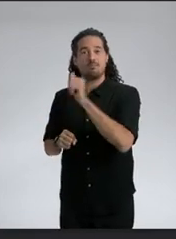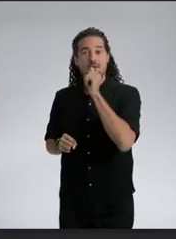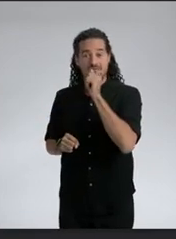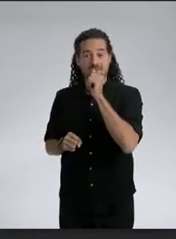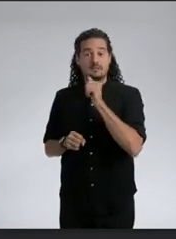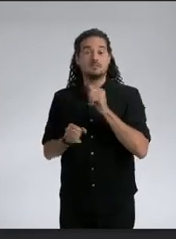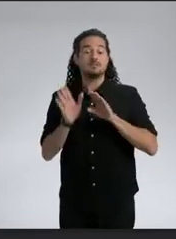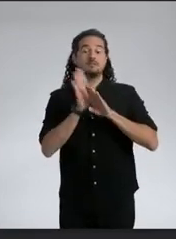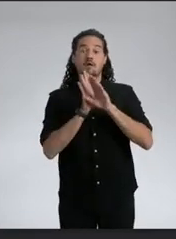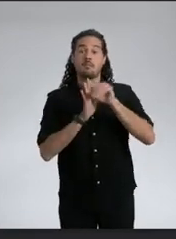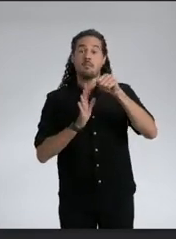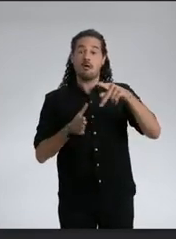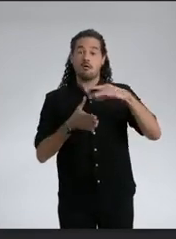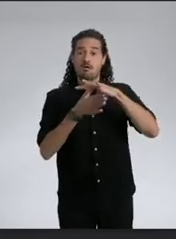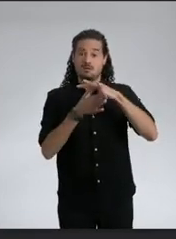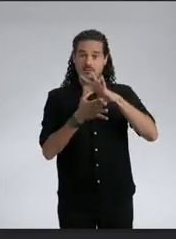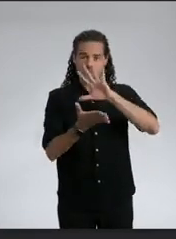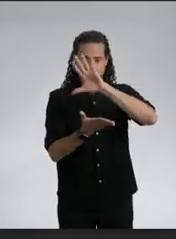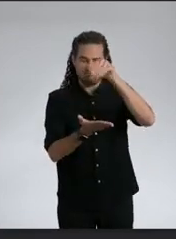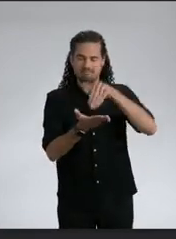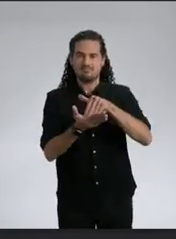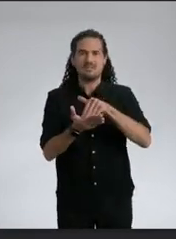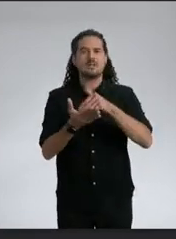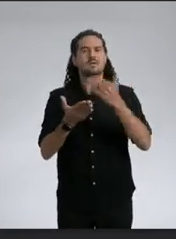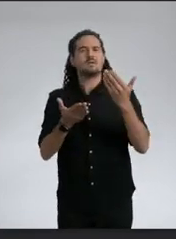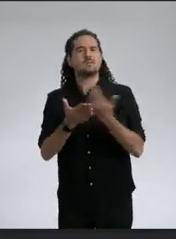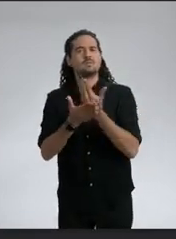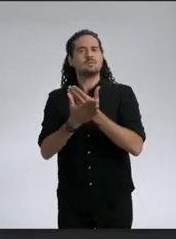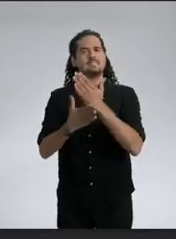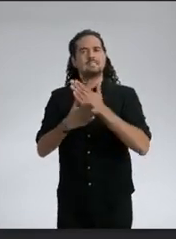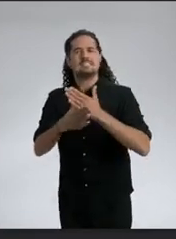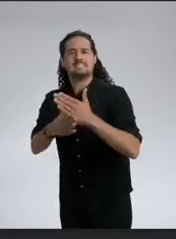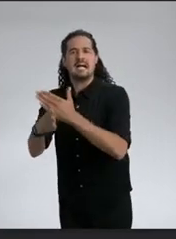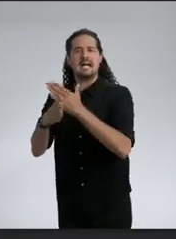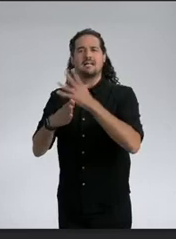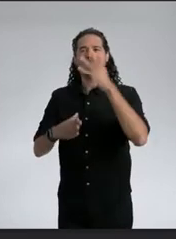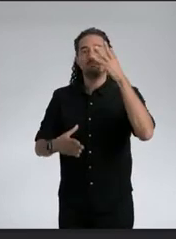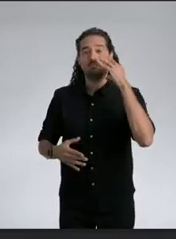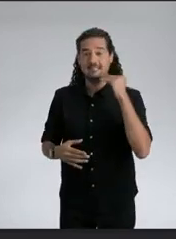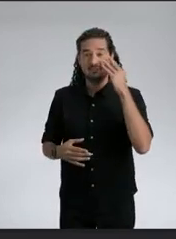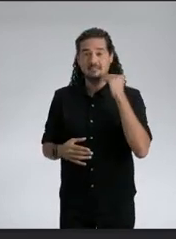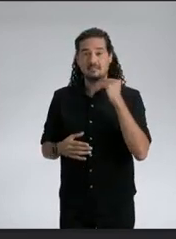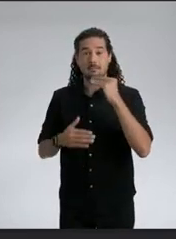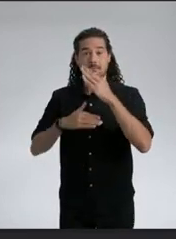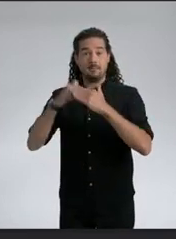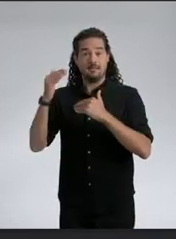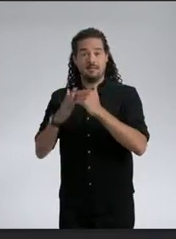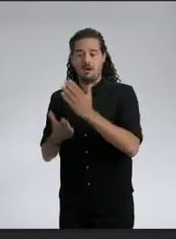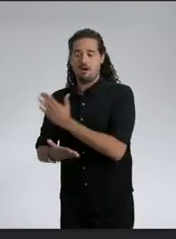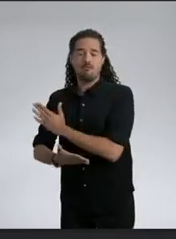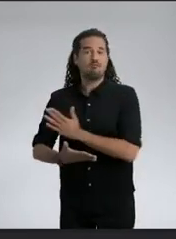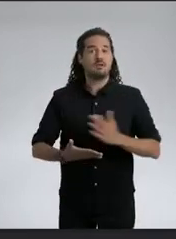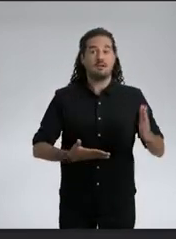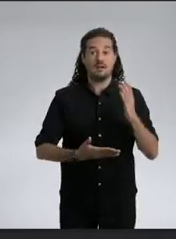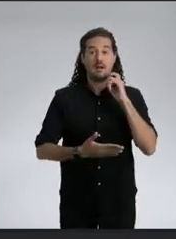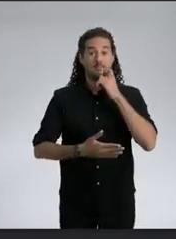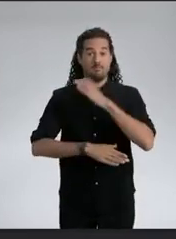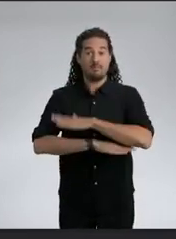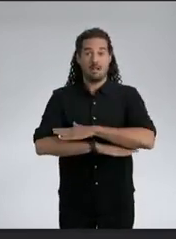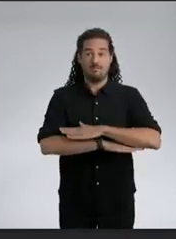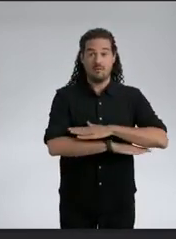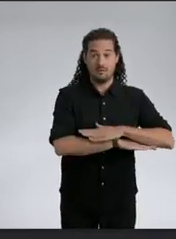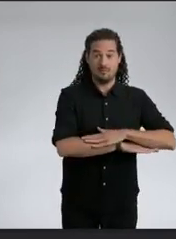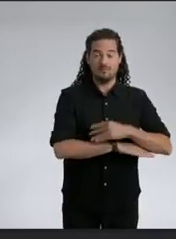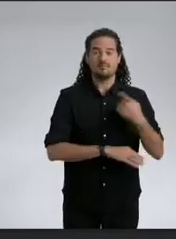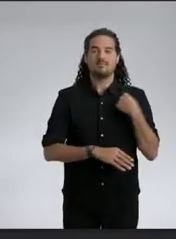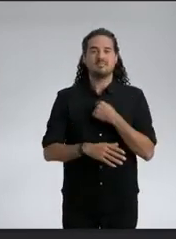center of new, shared, intimate experiences built across Apple platforms. We created a powerful new